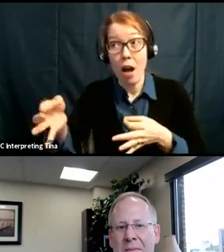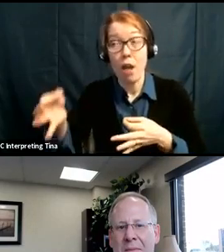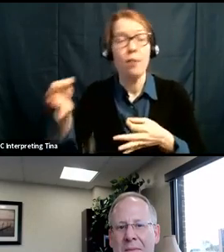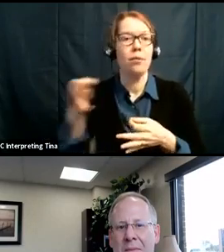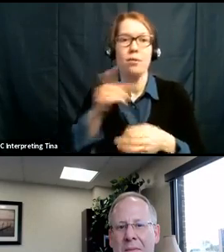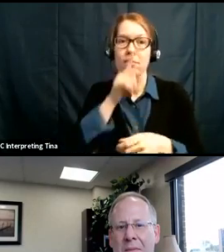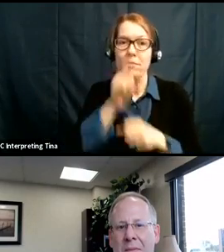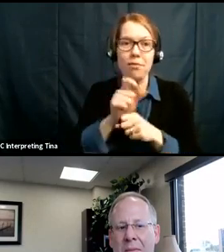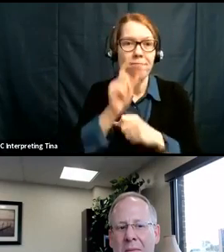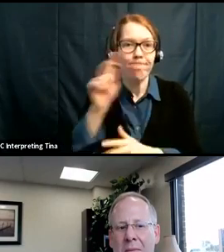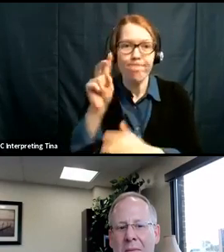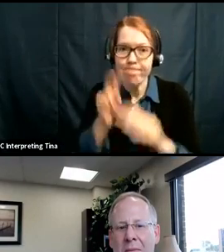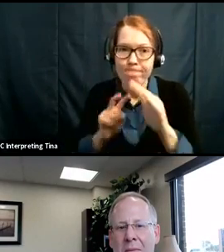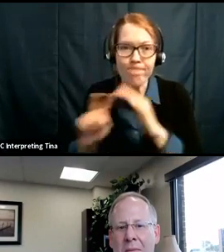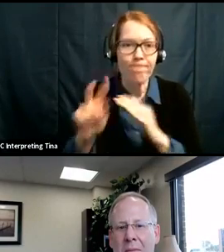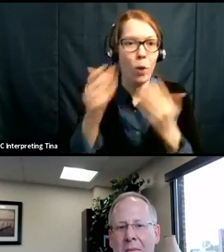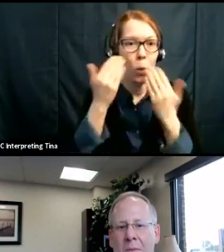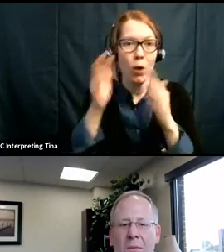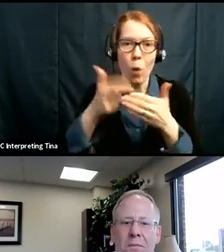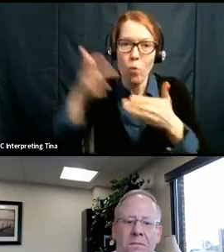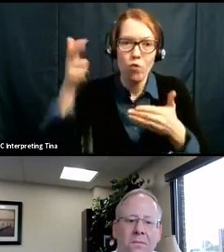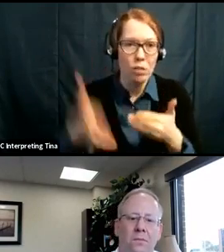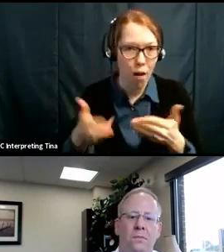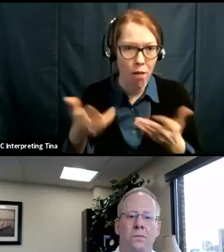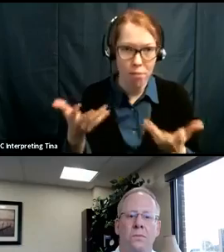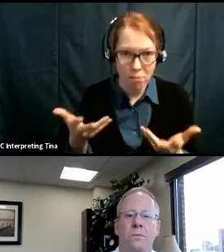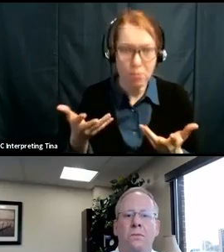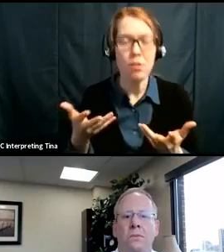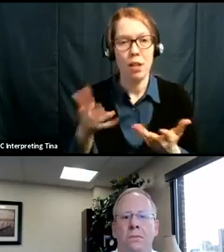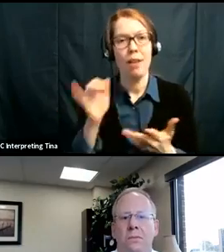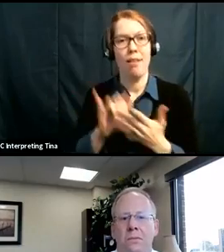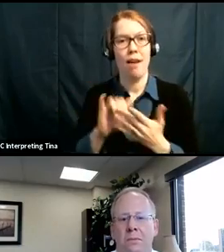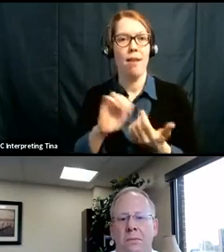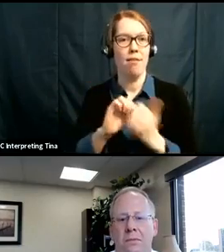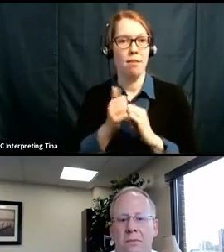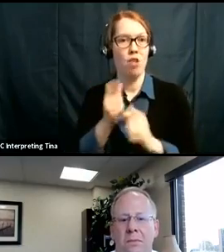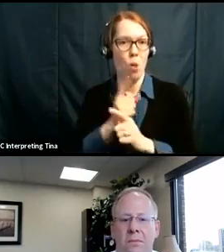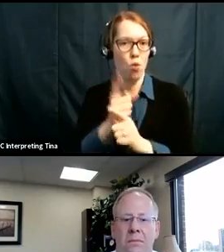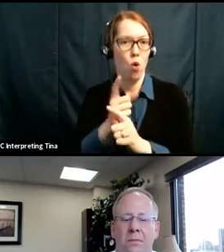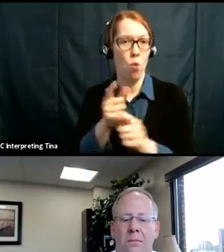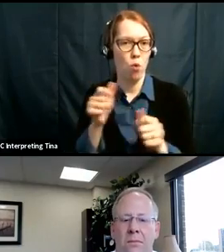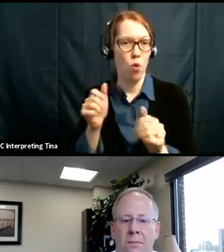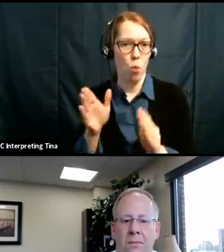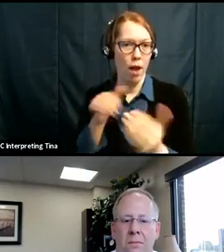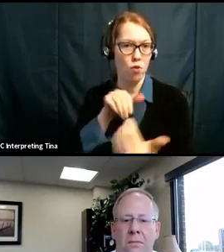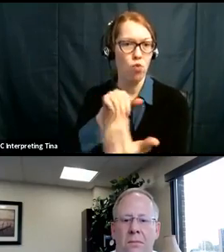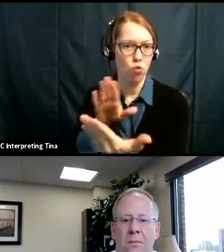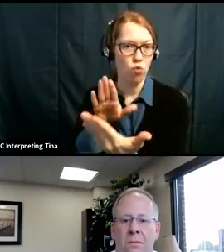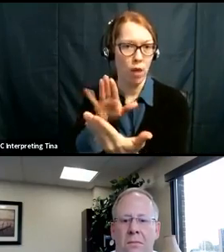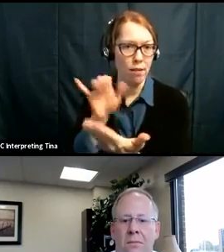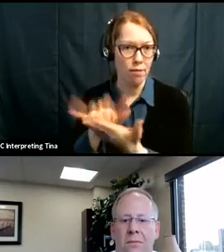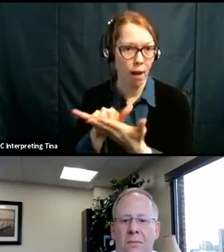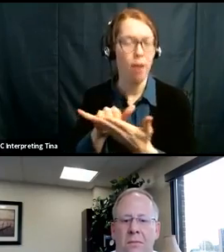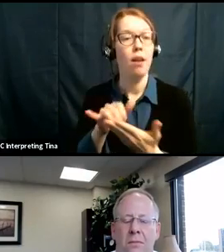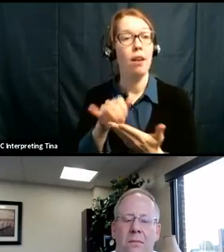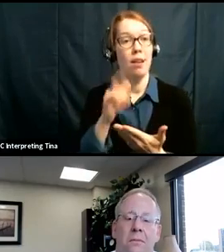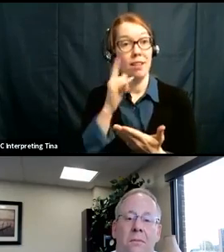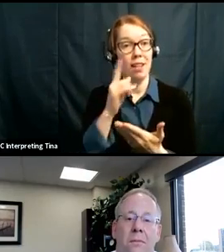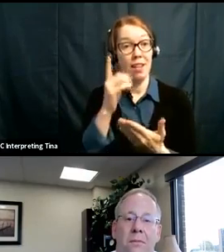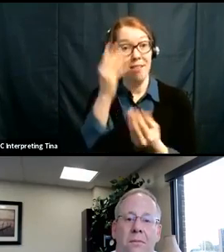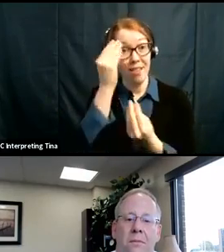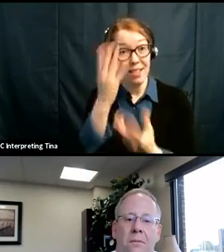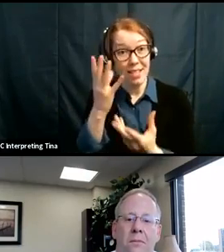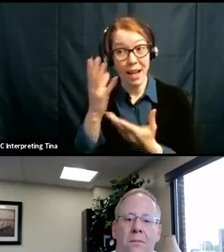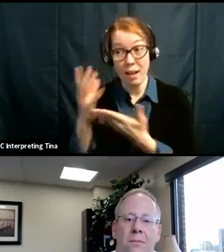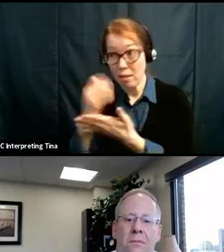know exactly what the results are yet, and that's the right way to do this, so that when the data gets unblinded, we're going to